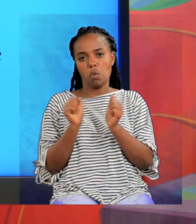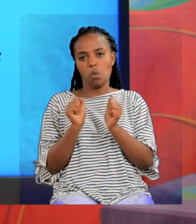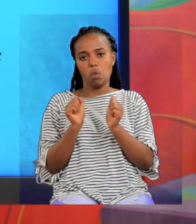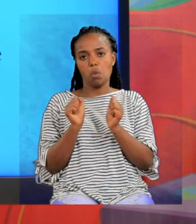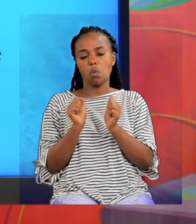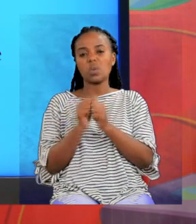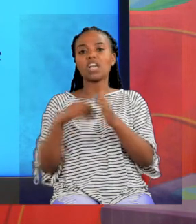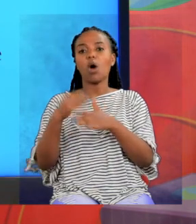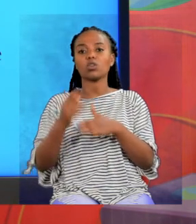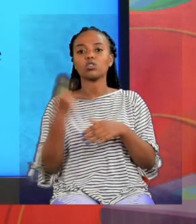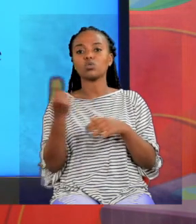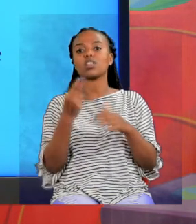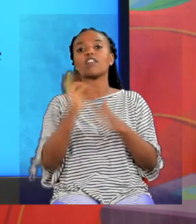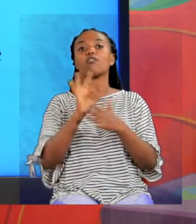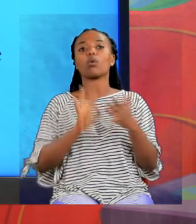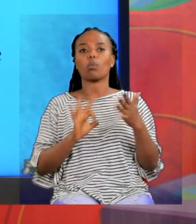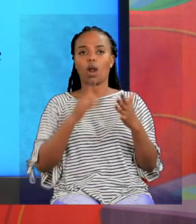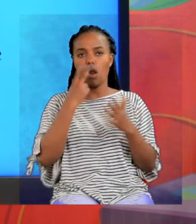formula. Look,